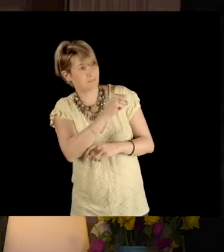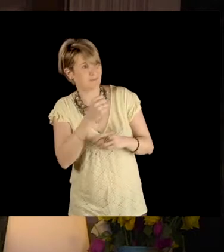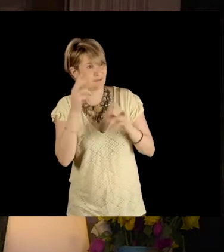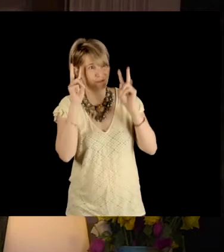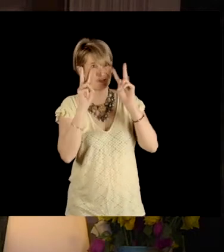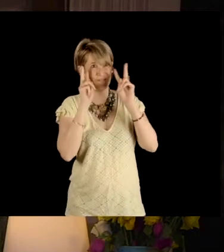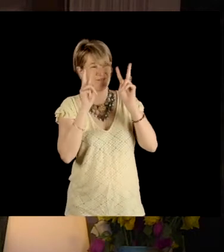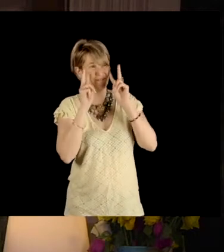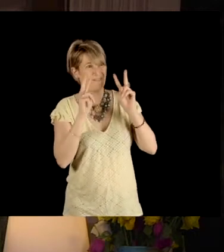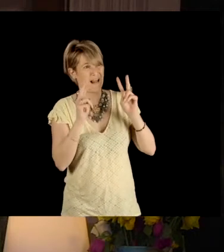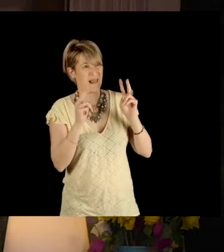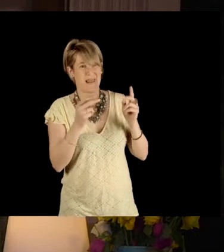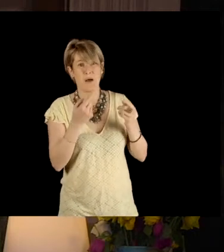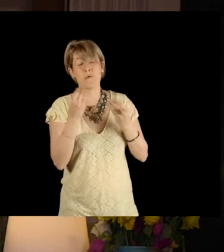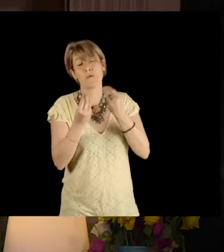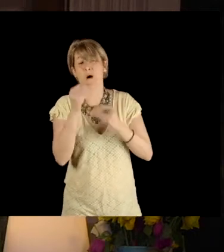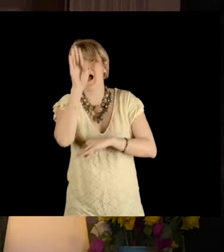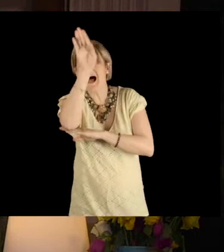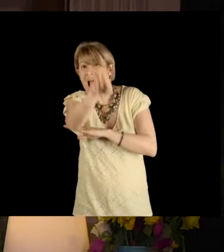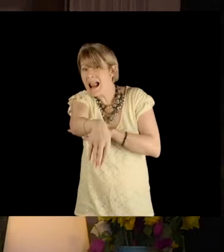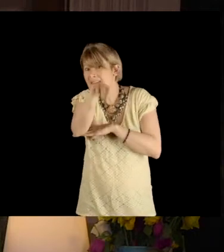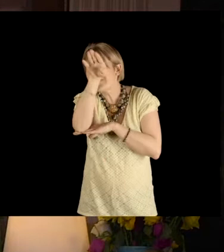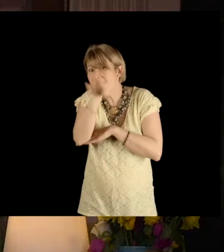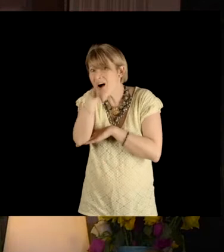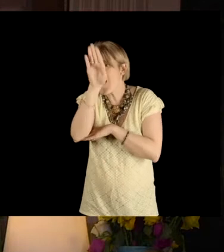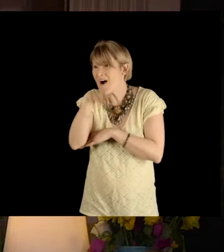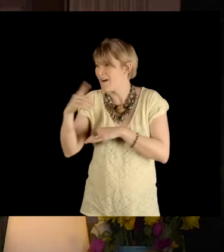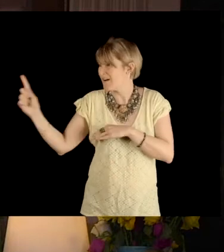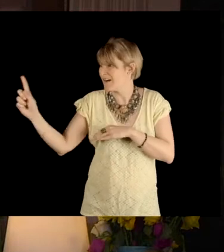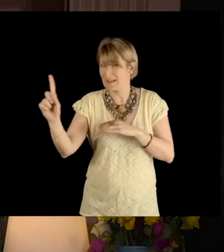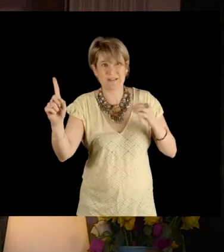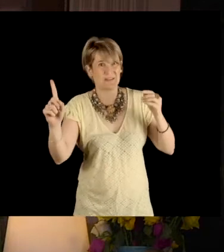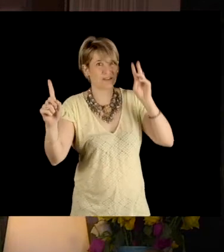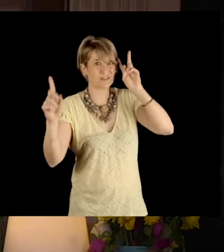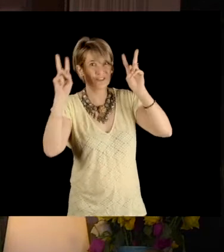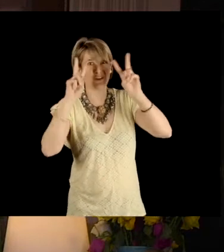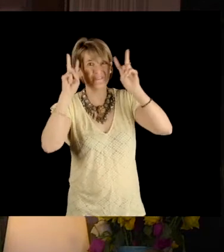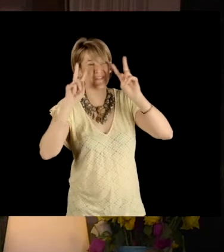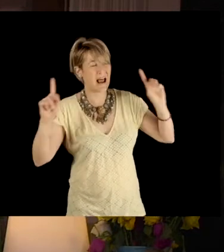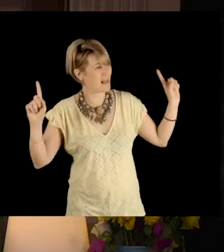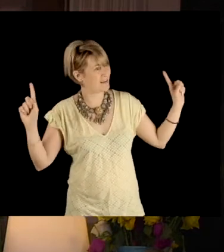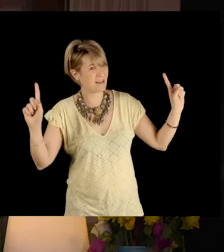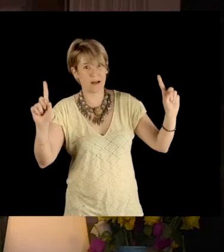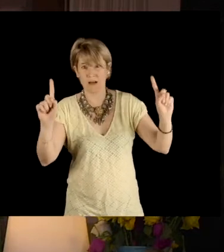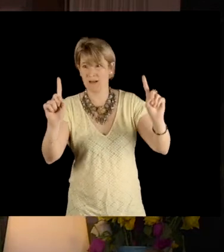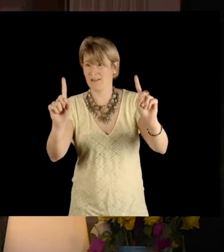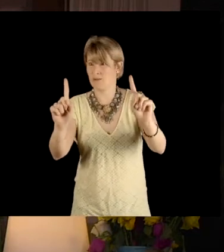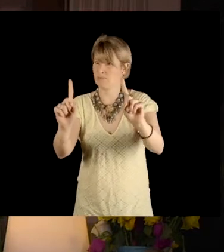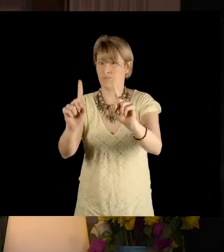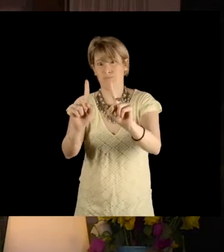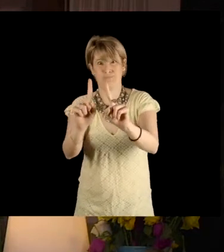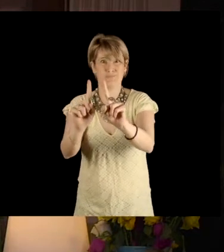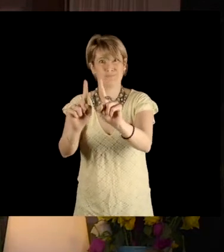We have a chance now, before these impressions or before these cognates get settled in